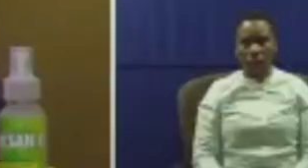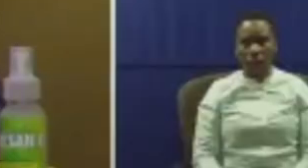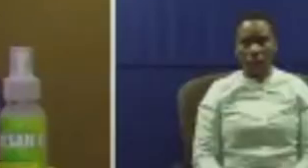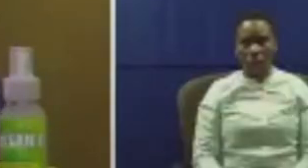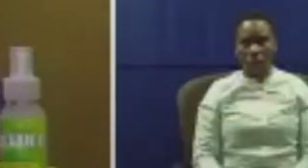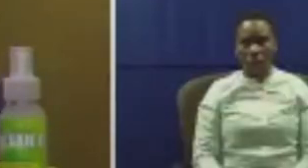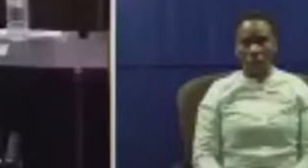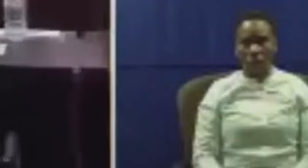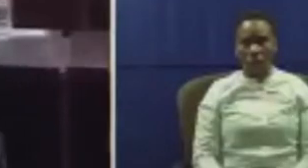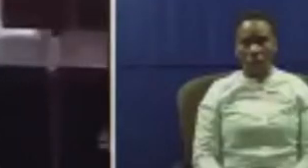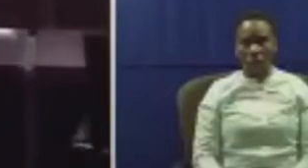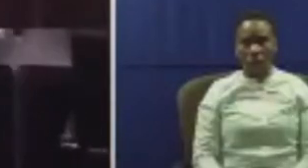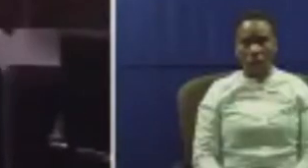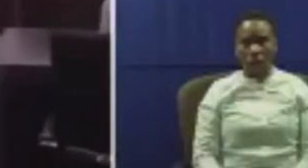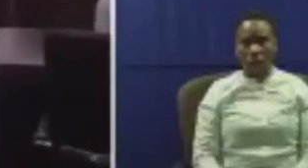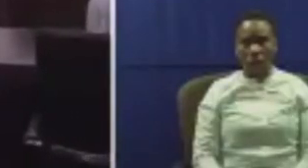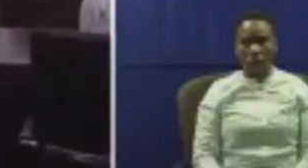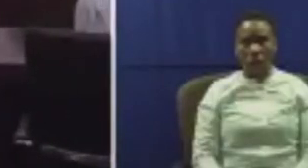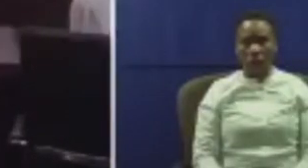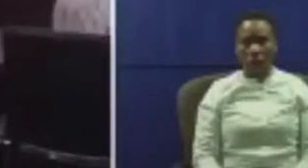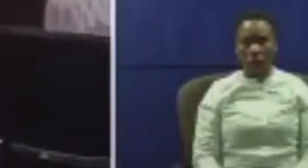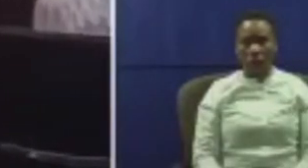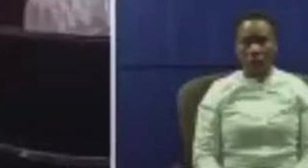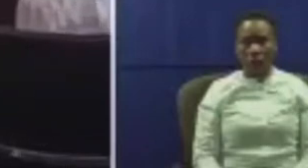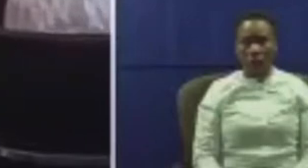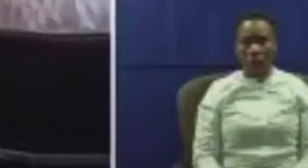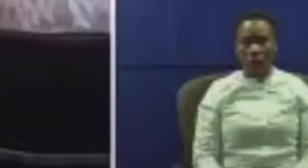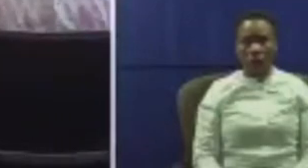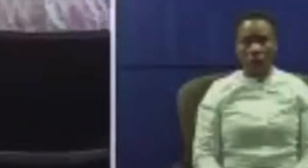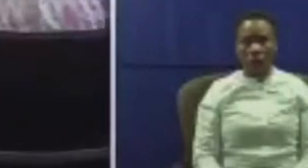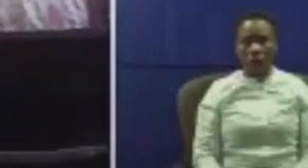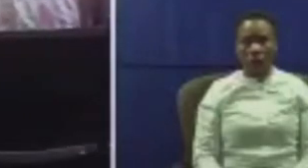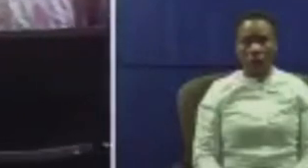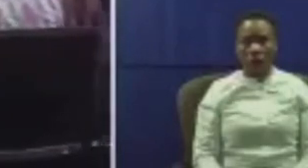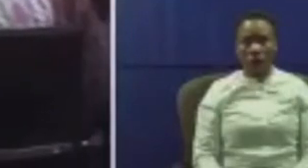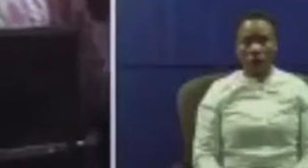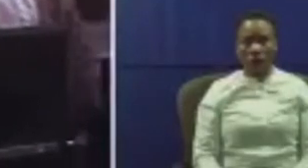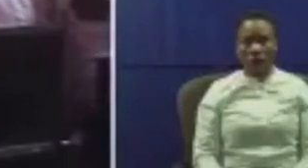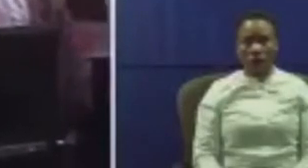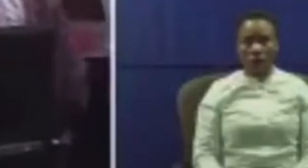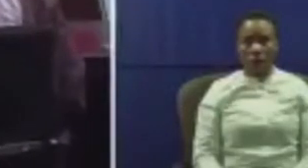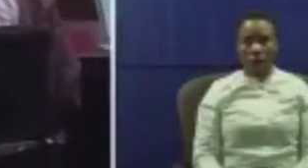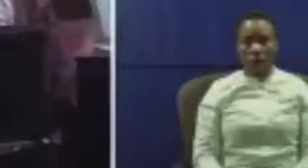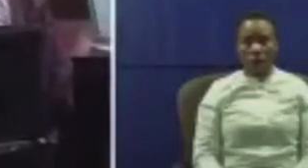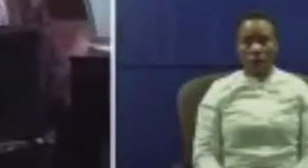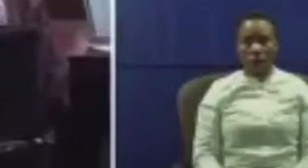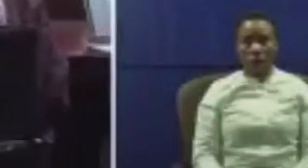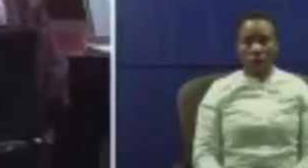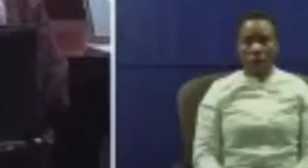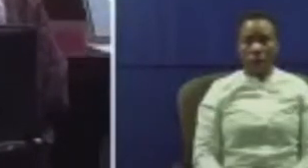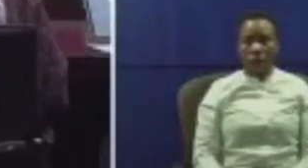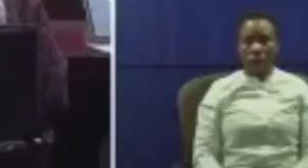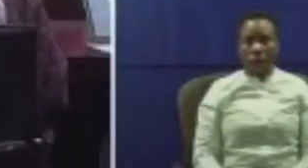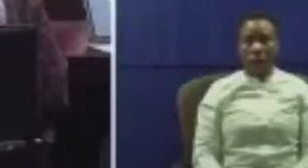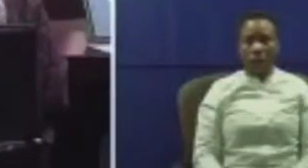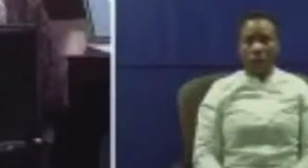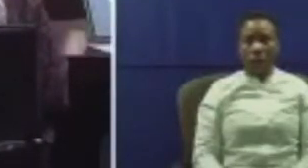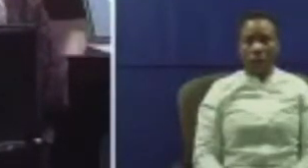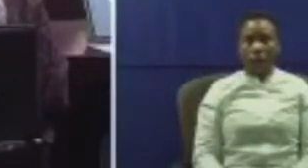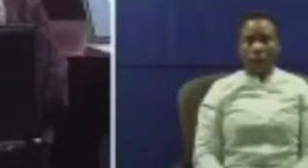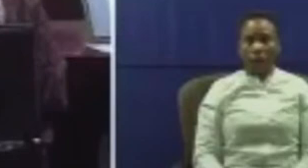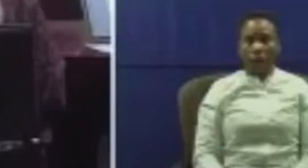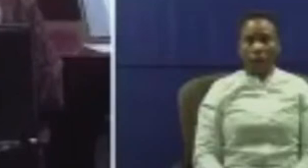attention. Take it out, Honorable Speaker. Hey, you. Puman, you know, Babini. Puman. This is